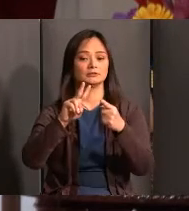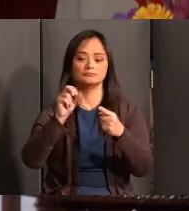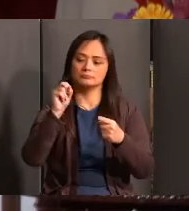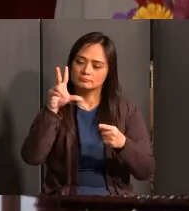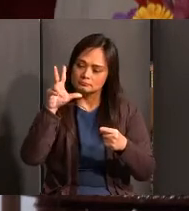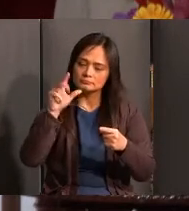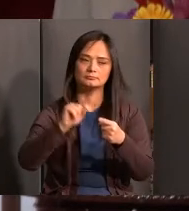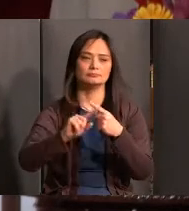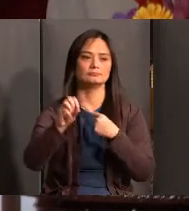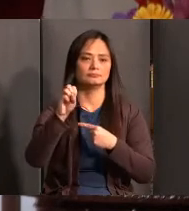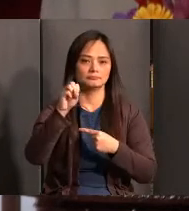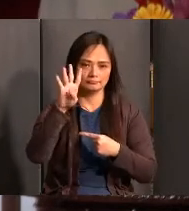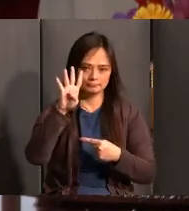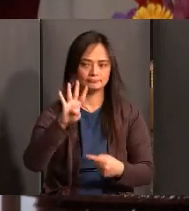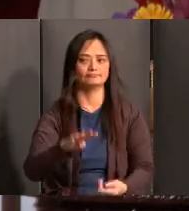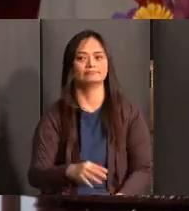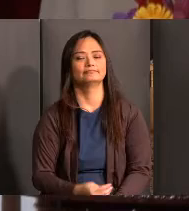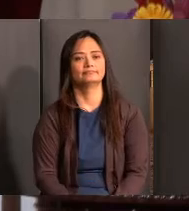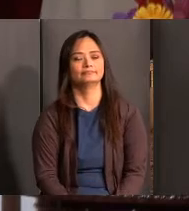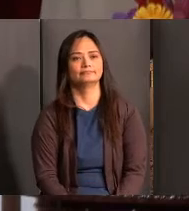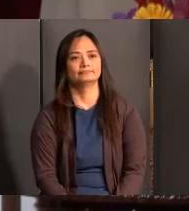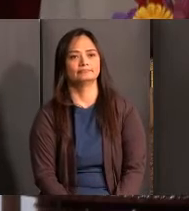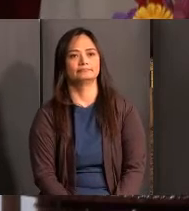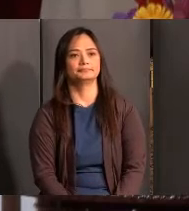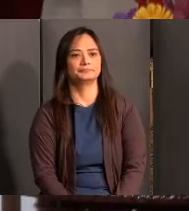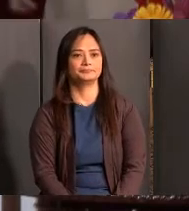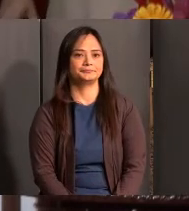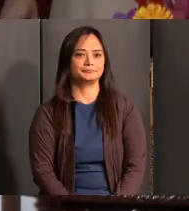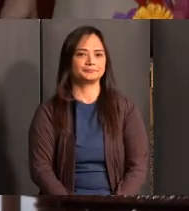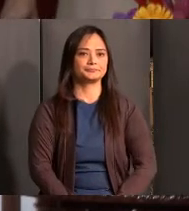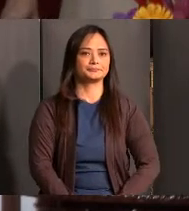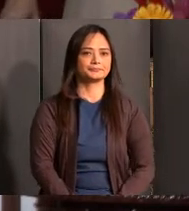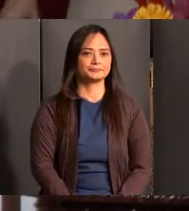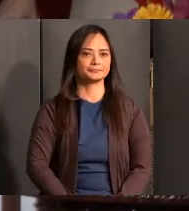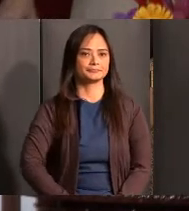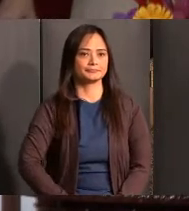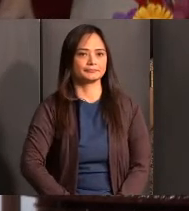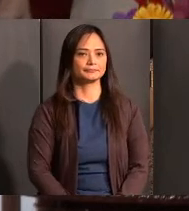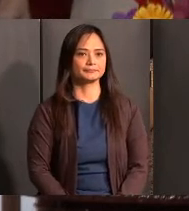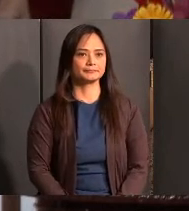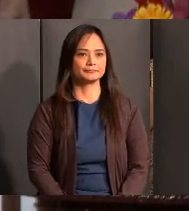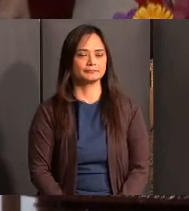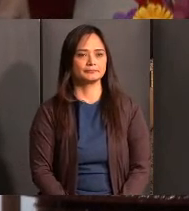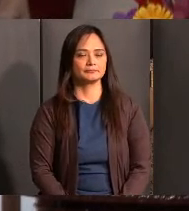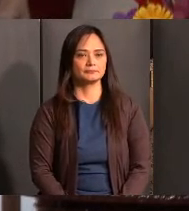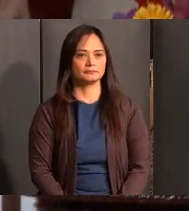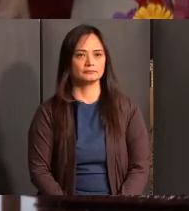no? At dito natin ibabase ang ating mensahe sa umagang ito. Okay?